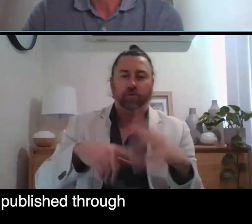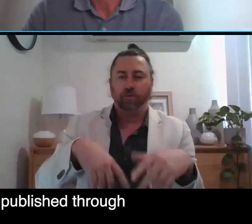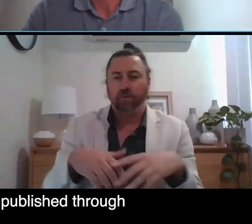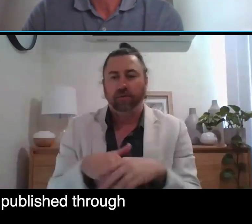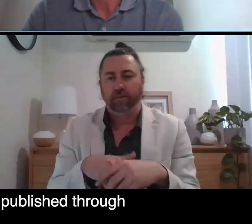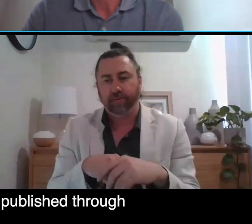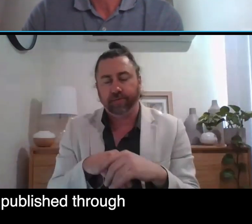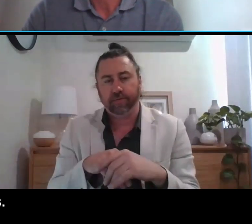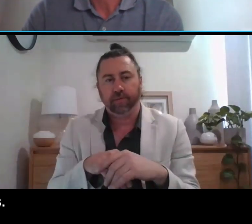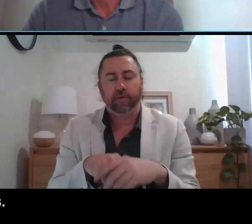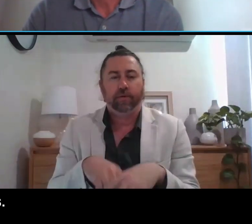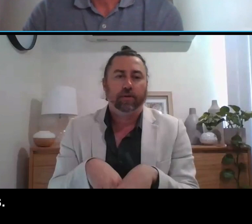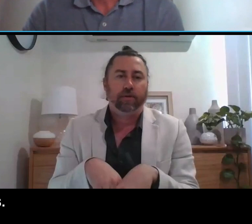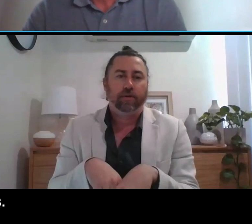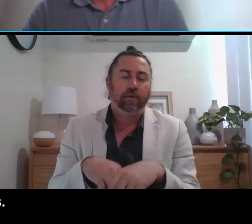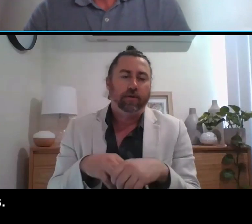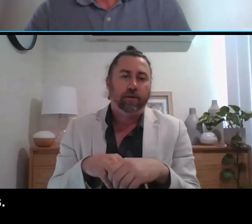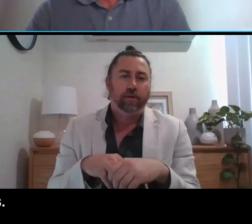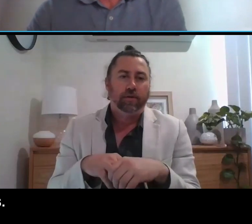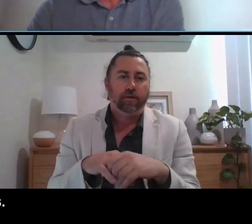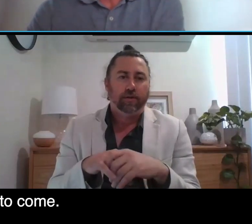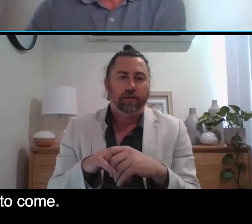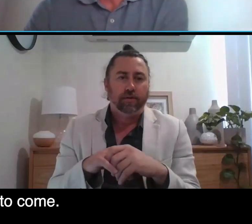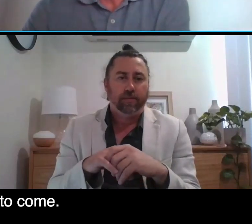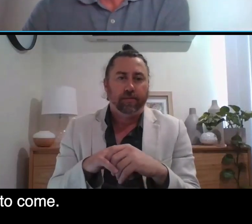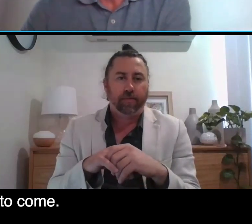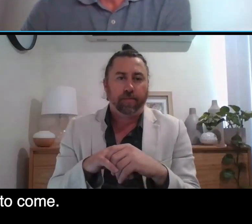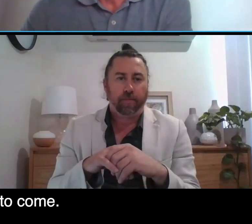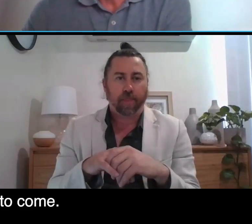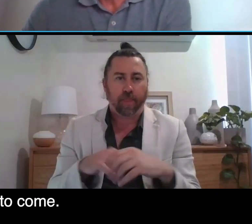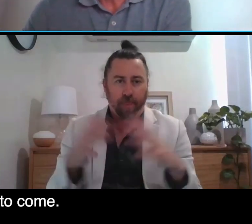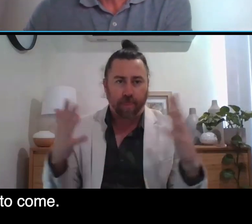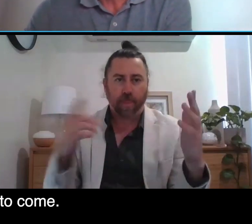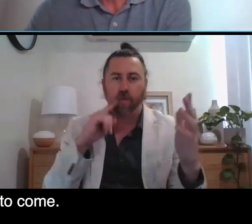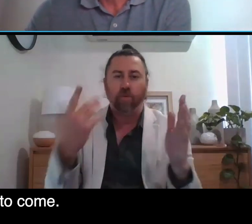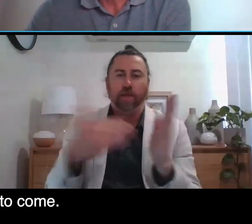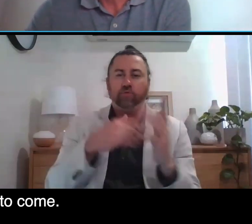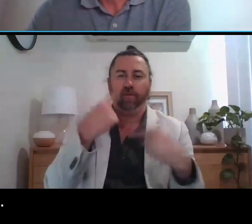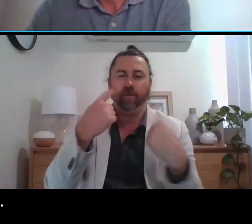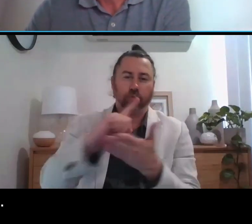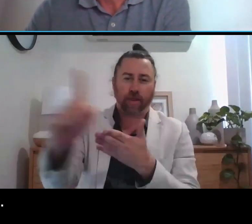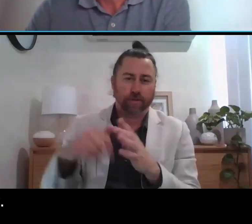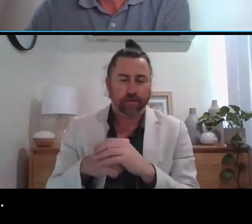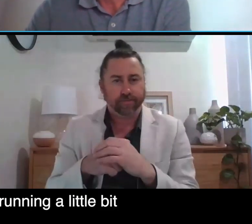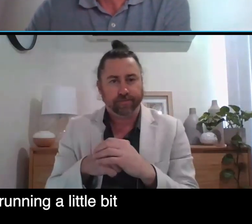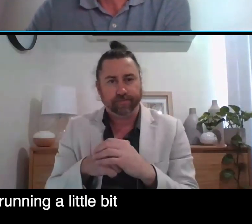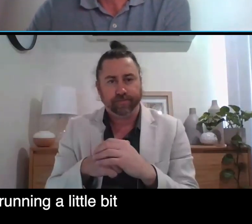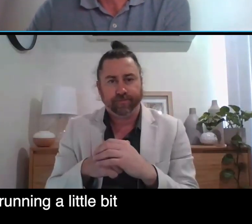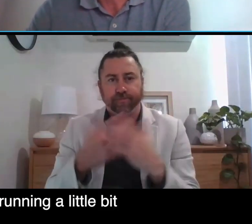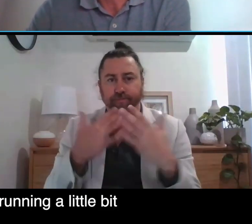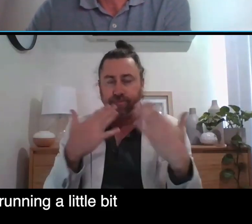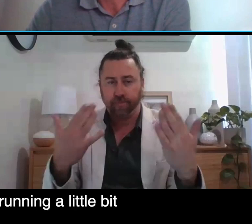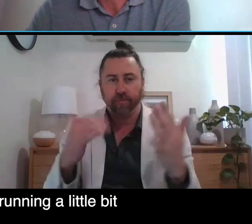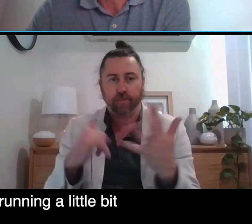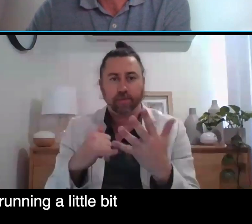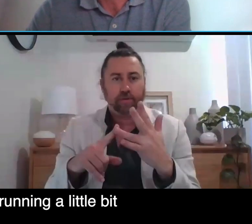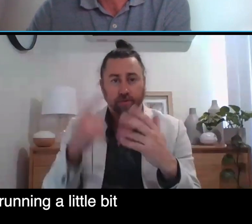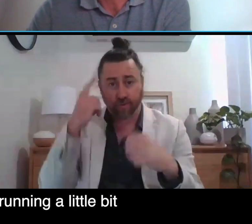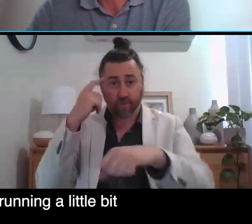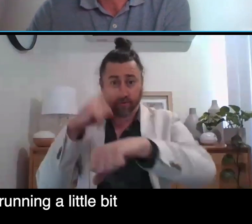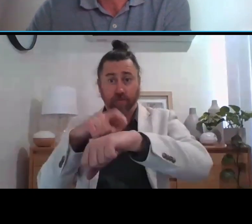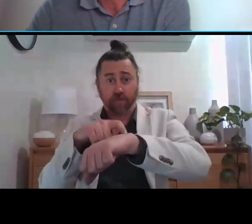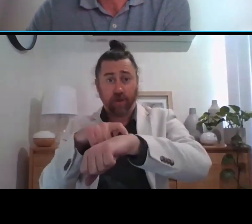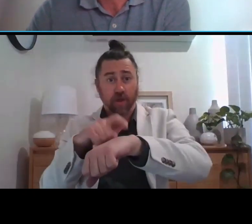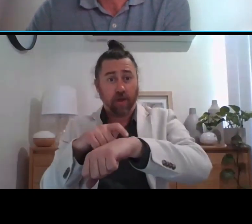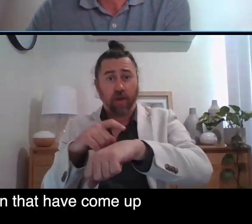quality measures that are published through the star ratings. But there'll be more to come. Thanks, Emma. So look, conscious that we are